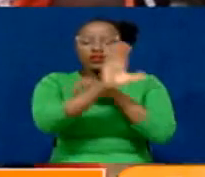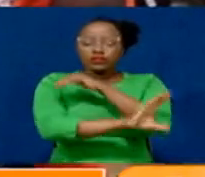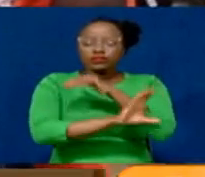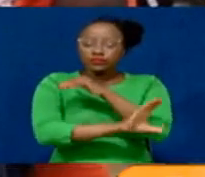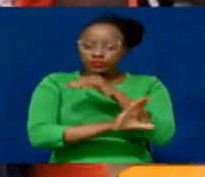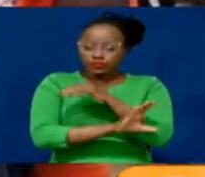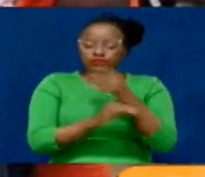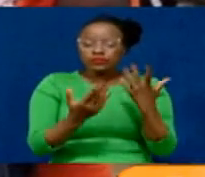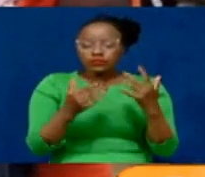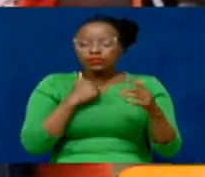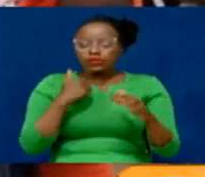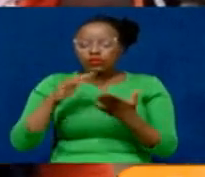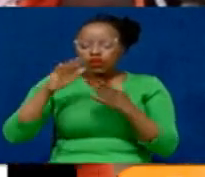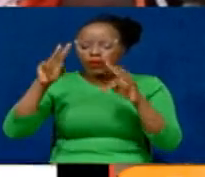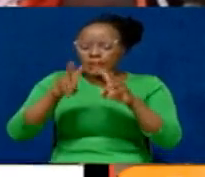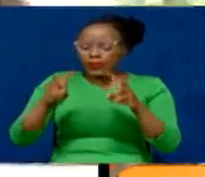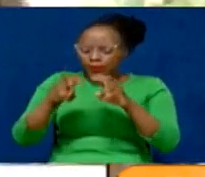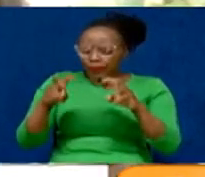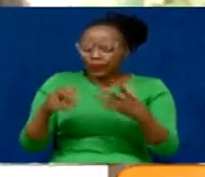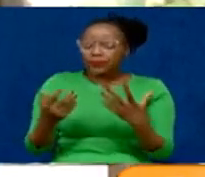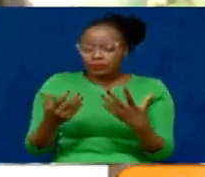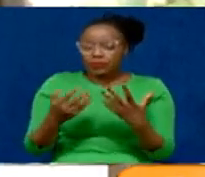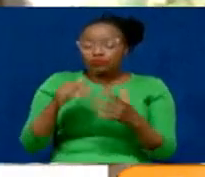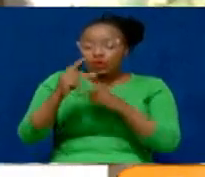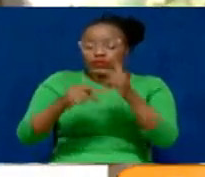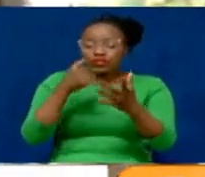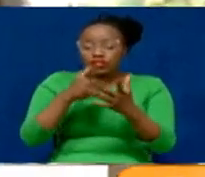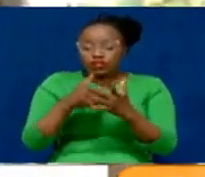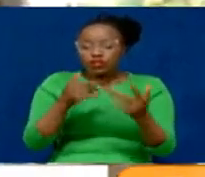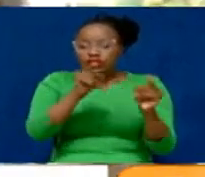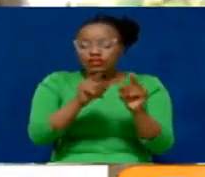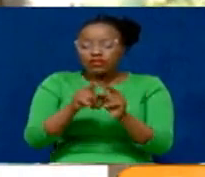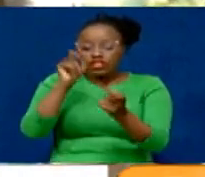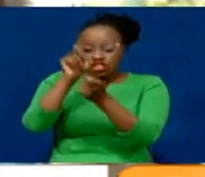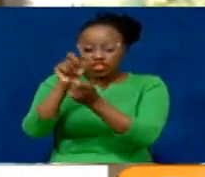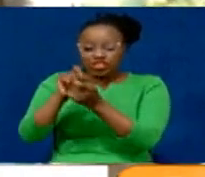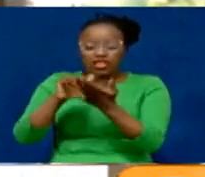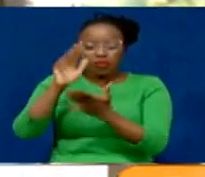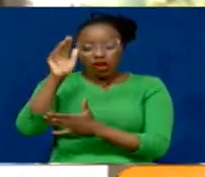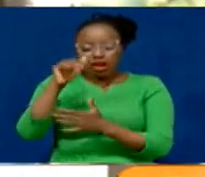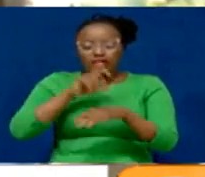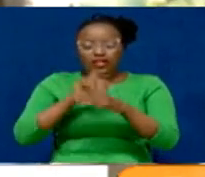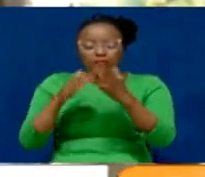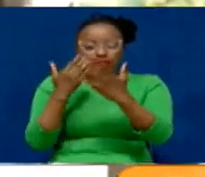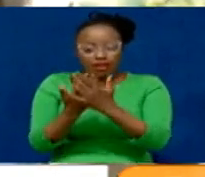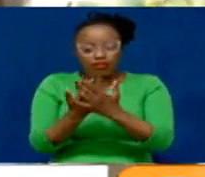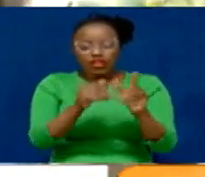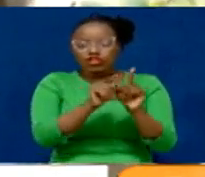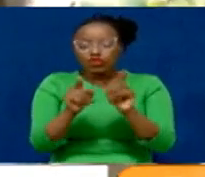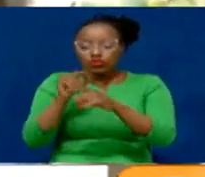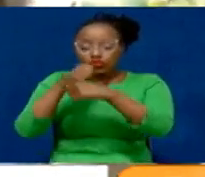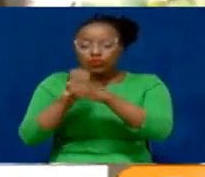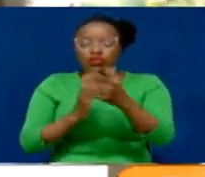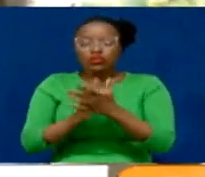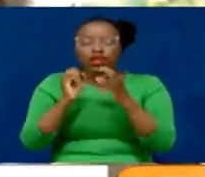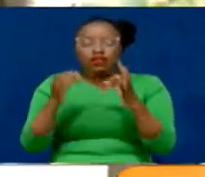So they are going to go through a more rigorous screening process, including rapid antigen testing at the point of arrival, to ensure